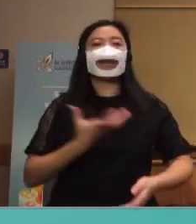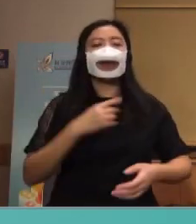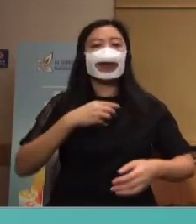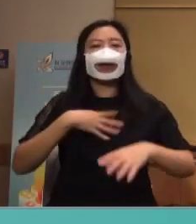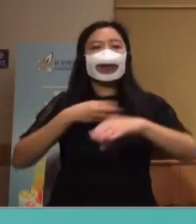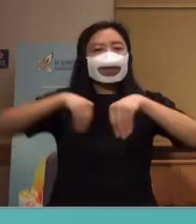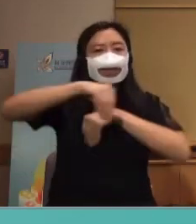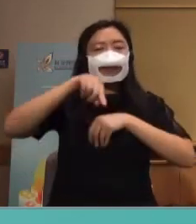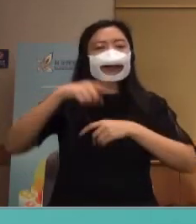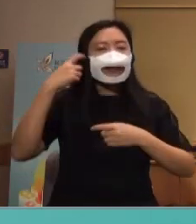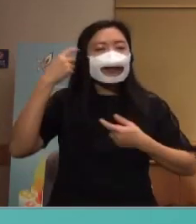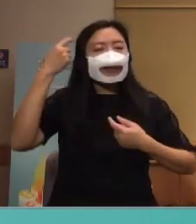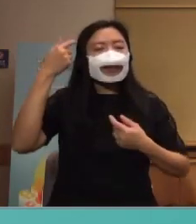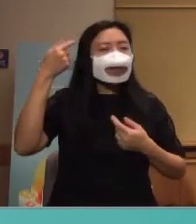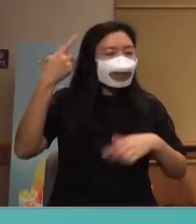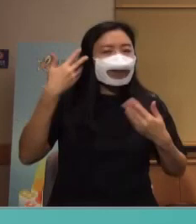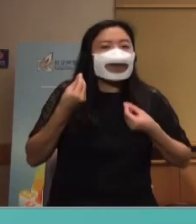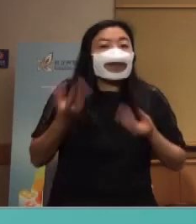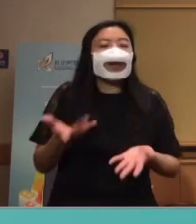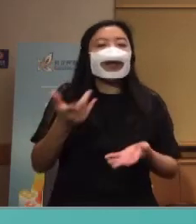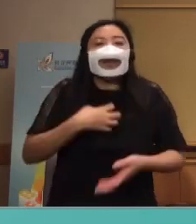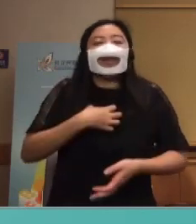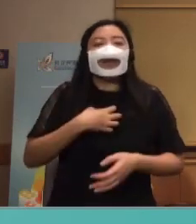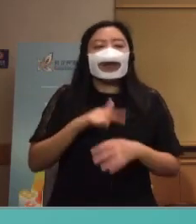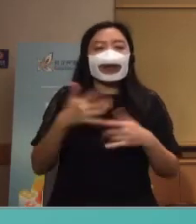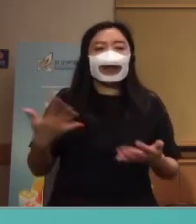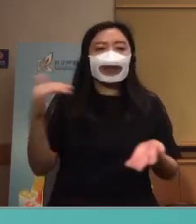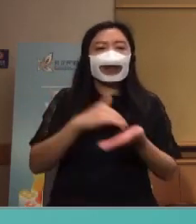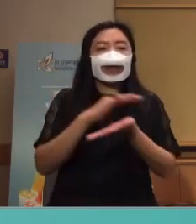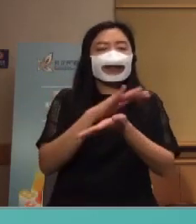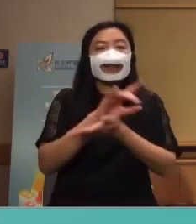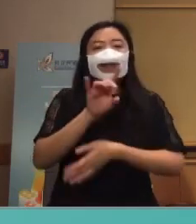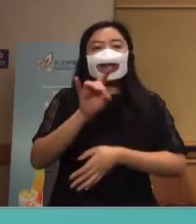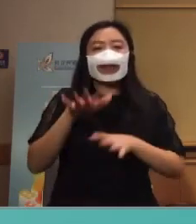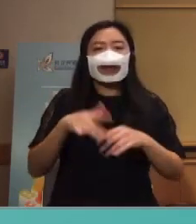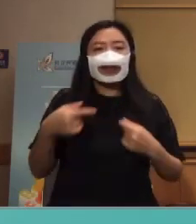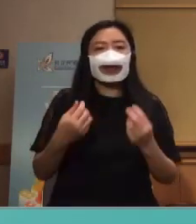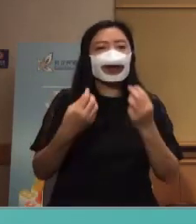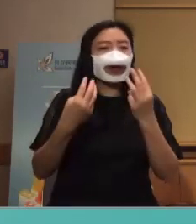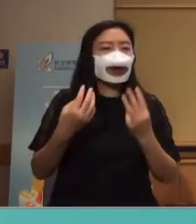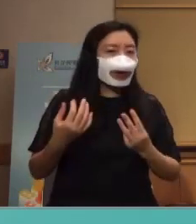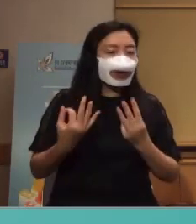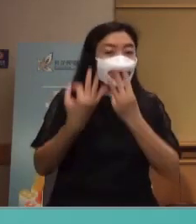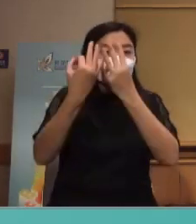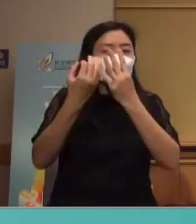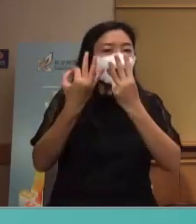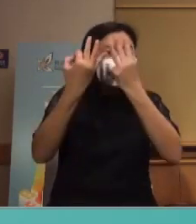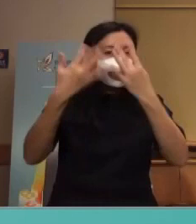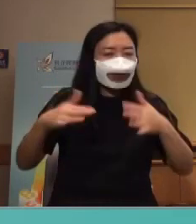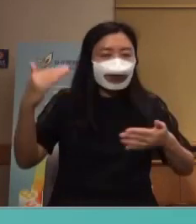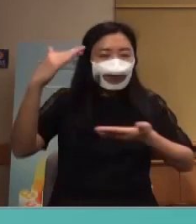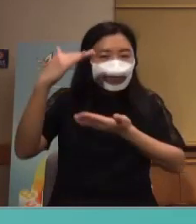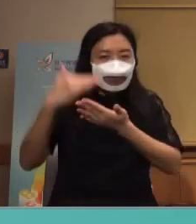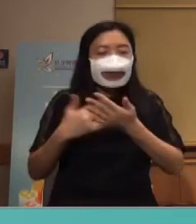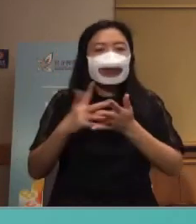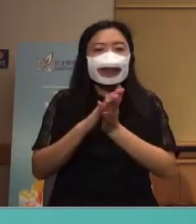into Web3. And how can they launch their own Web3 projects to create more social impact? Pass the time to Louis, yeah. So I should share first, right? Yes,